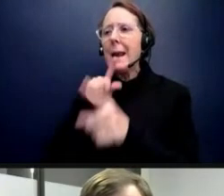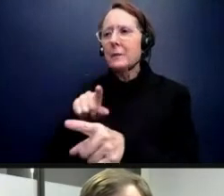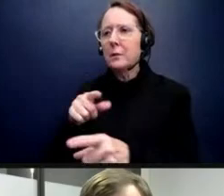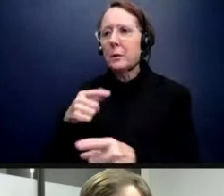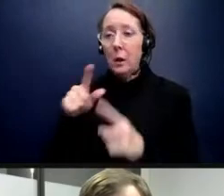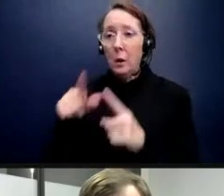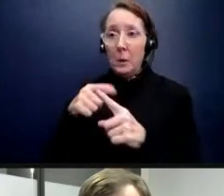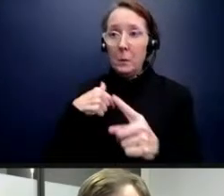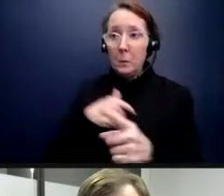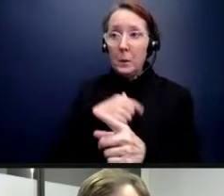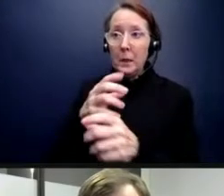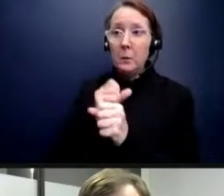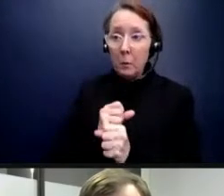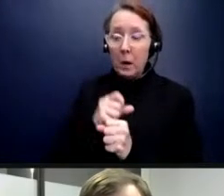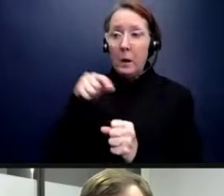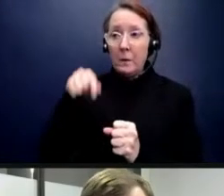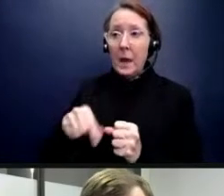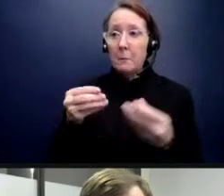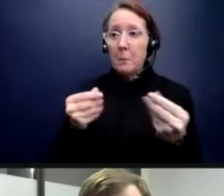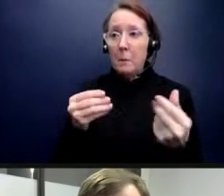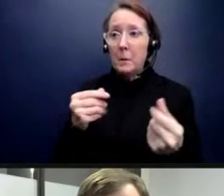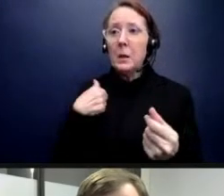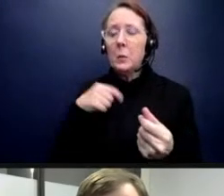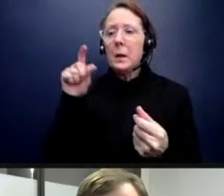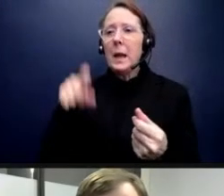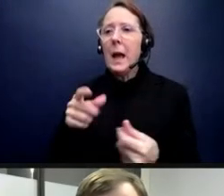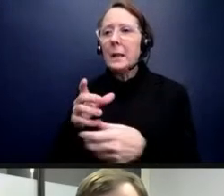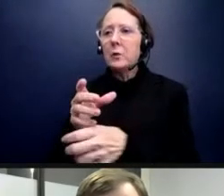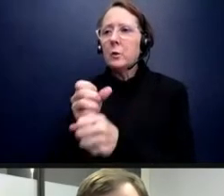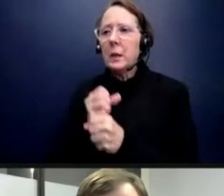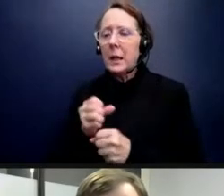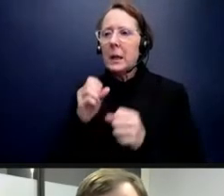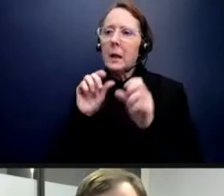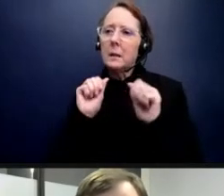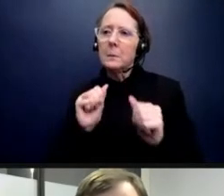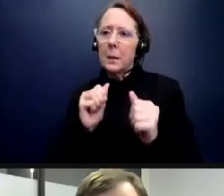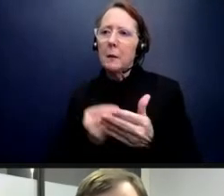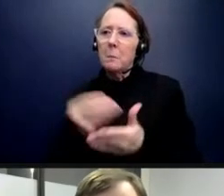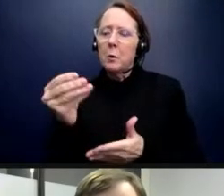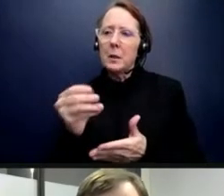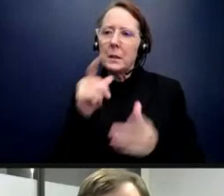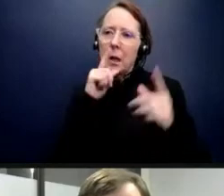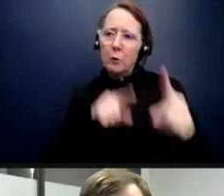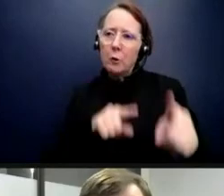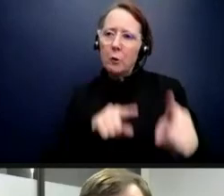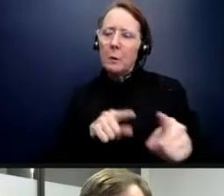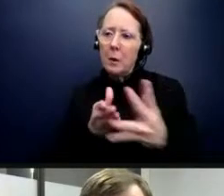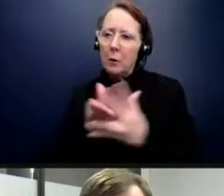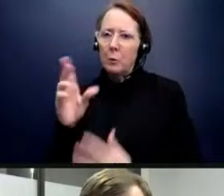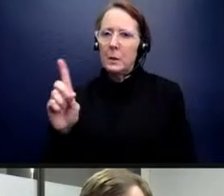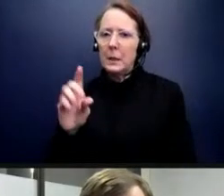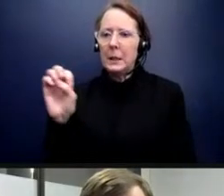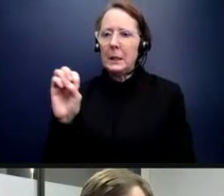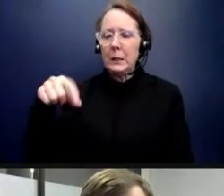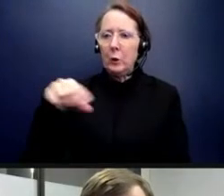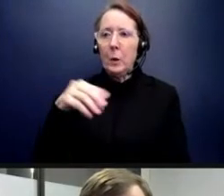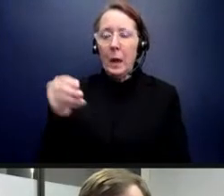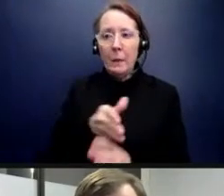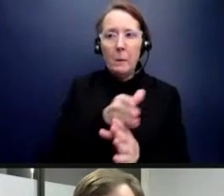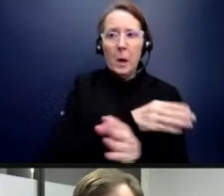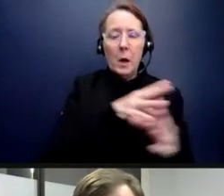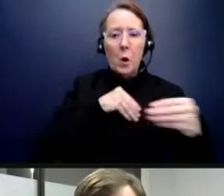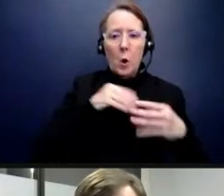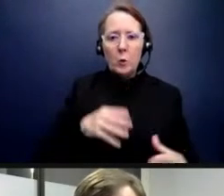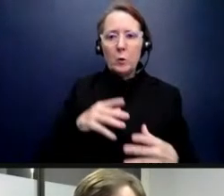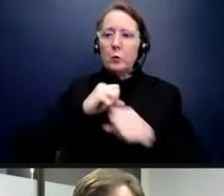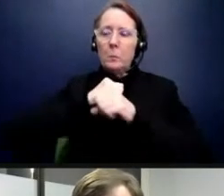we had to obtain a prospective purchaser agreement through DEQ and the prior owners to protect